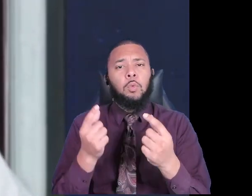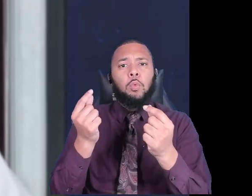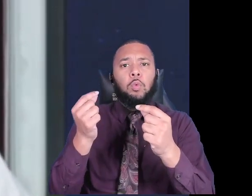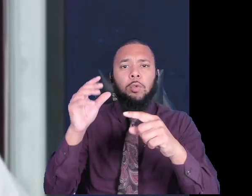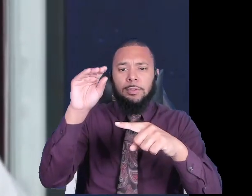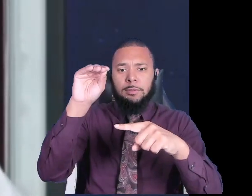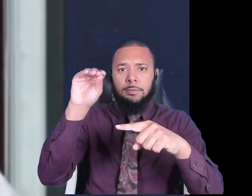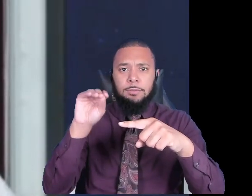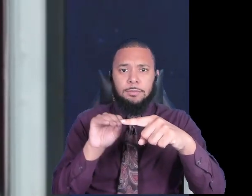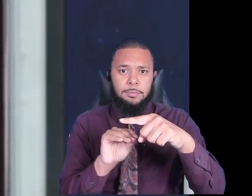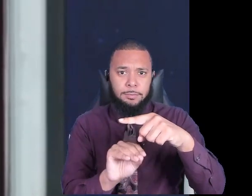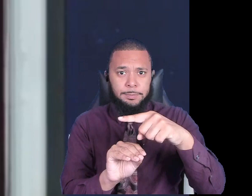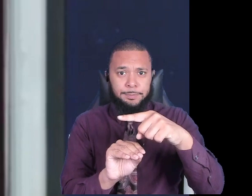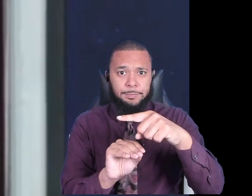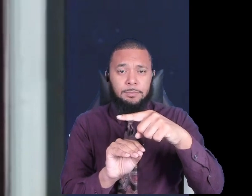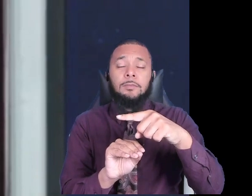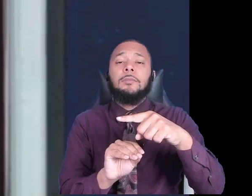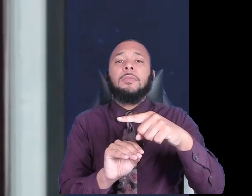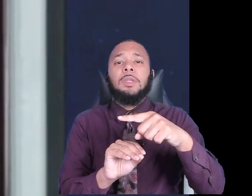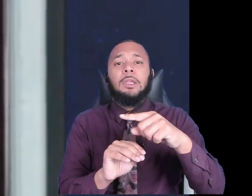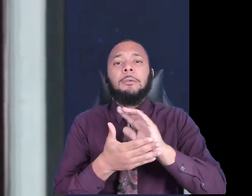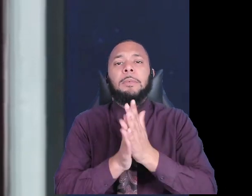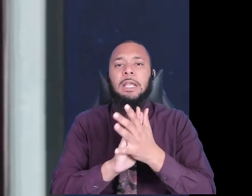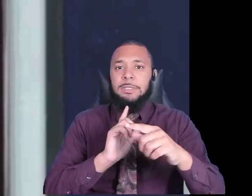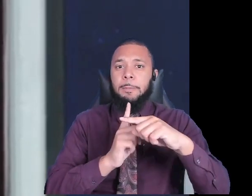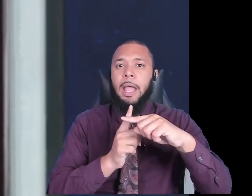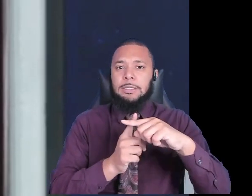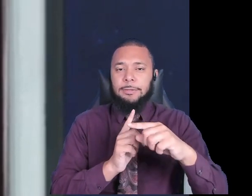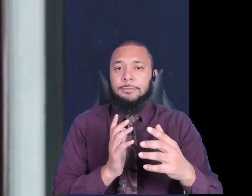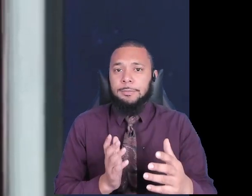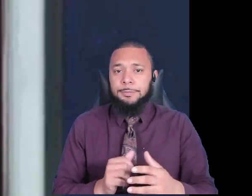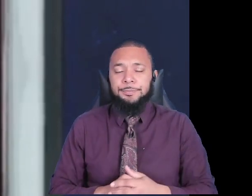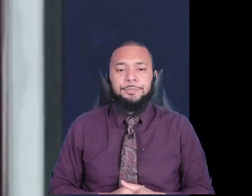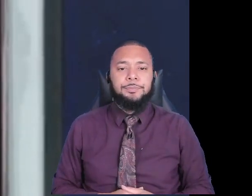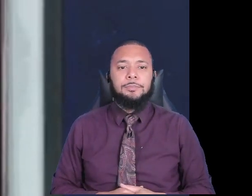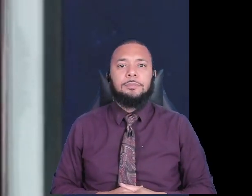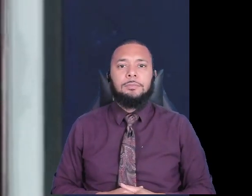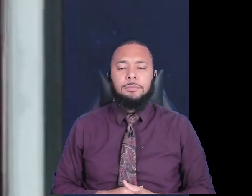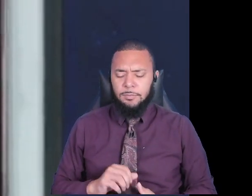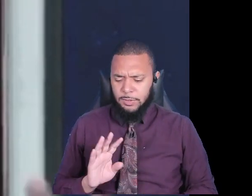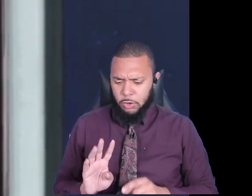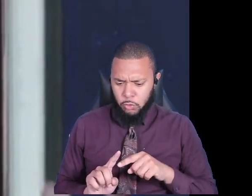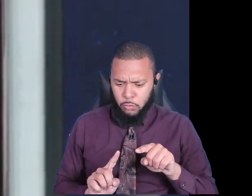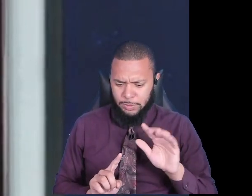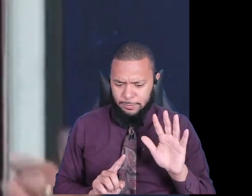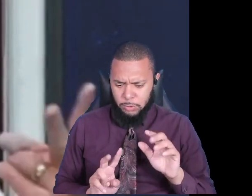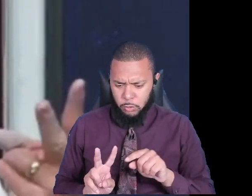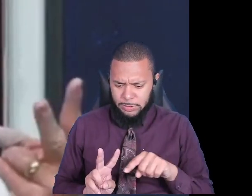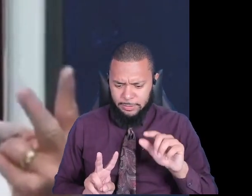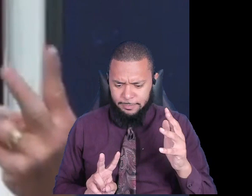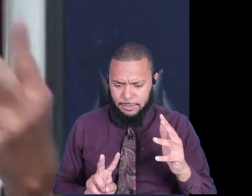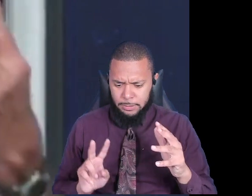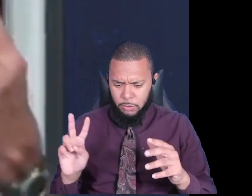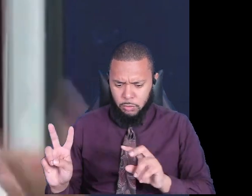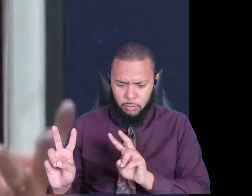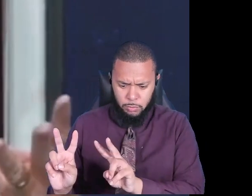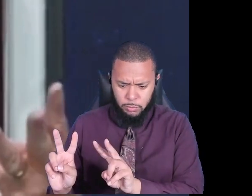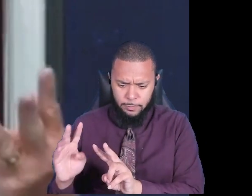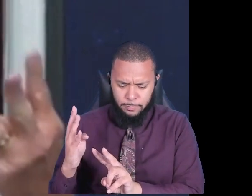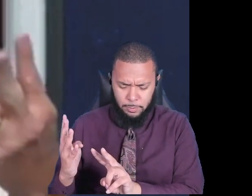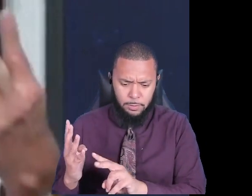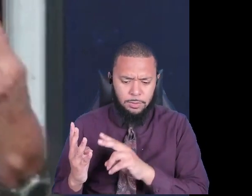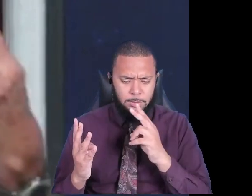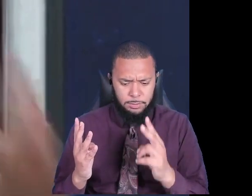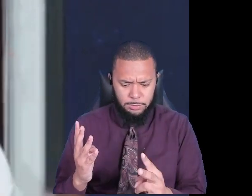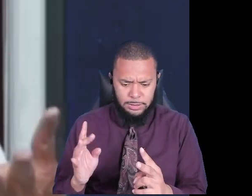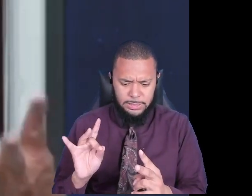the denominator and it'll become a positive exponent. Now 2 to the 5th is 2 times 2, which is 4, times